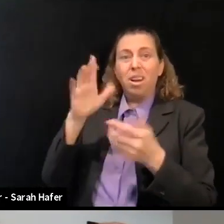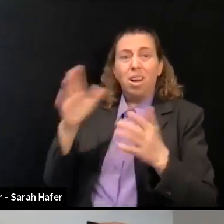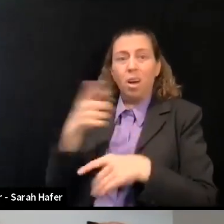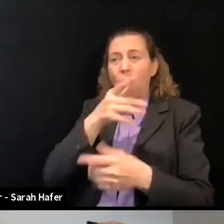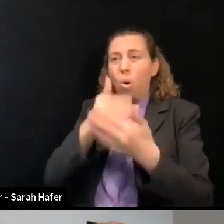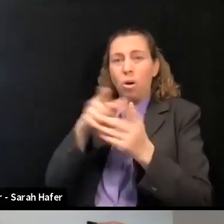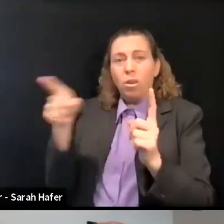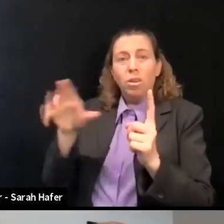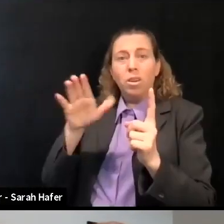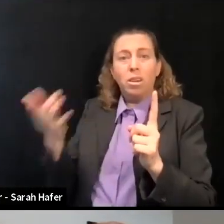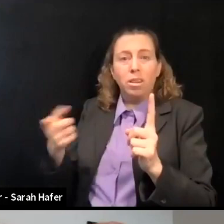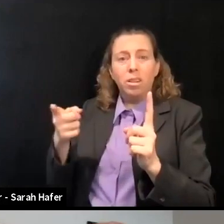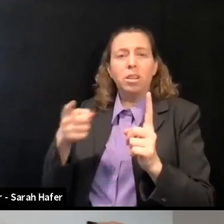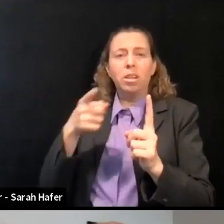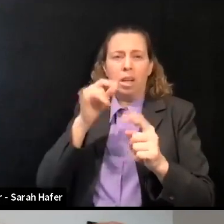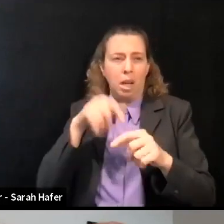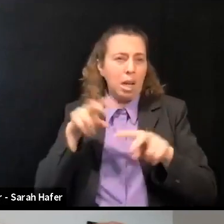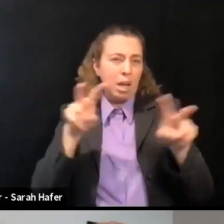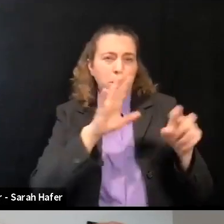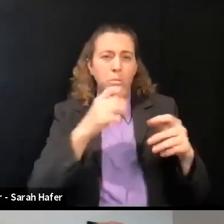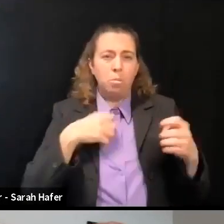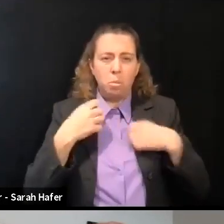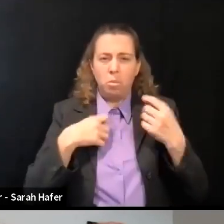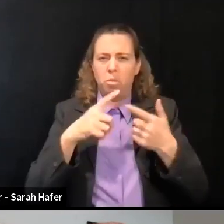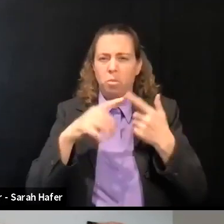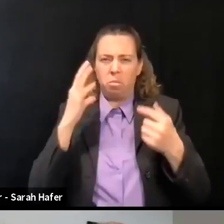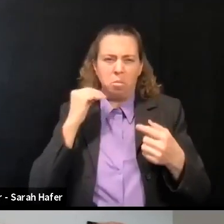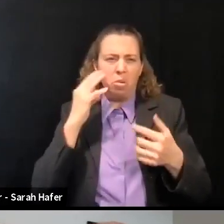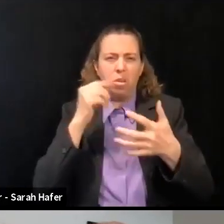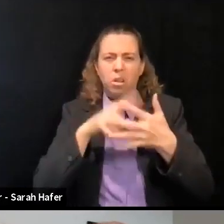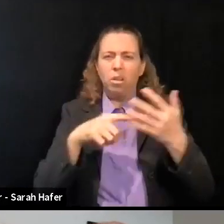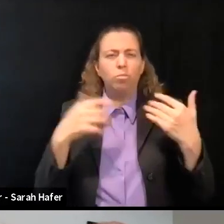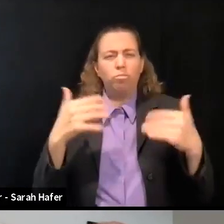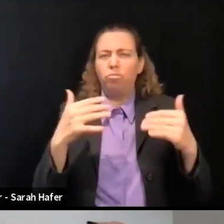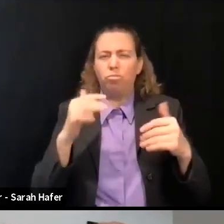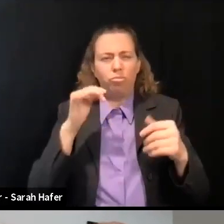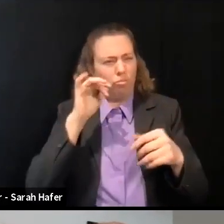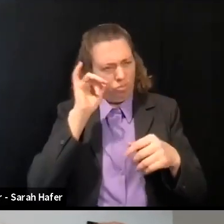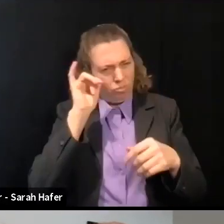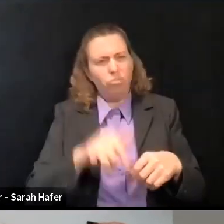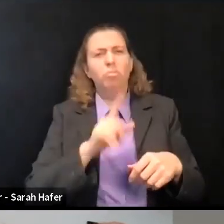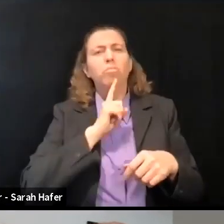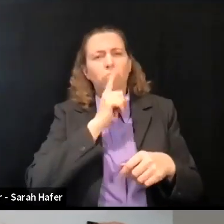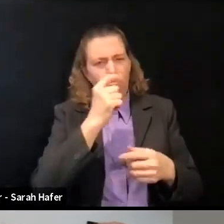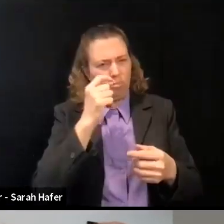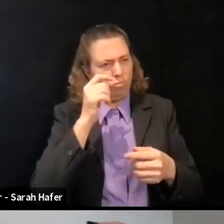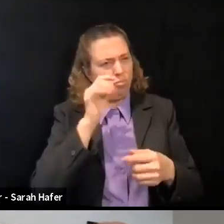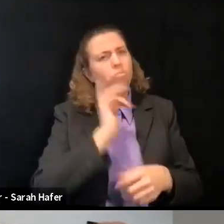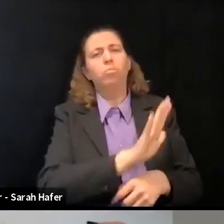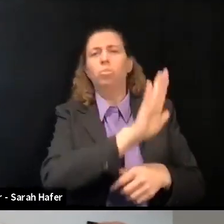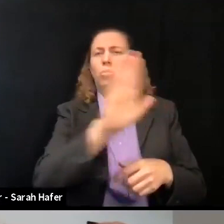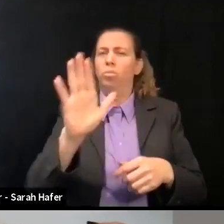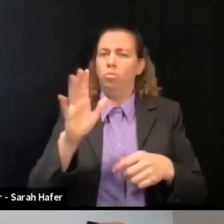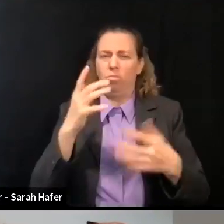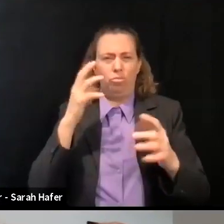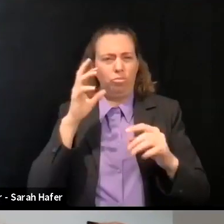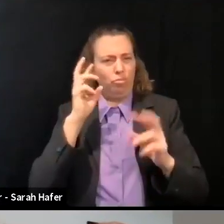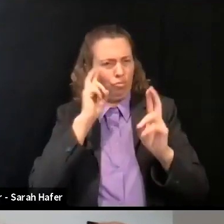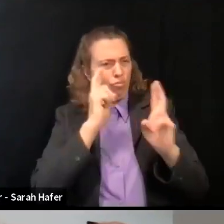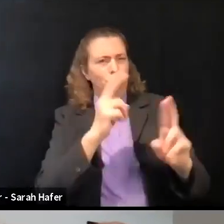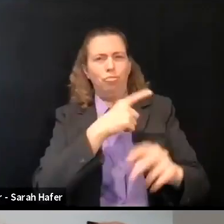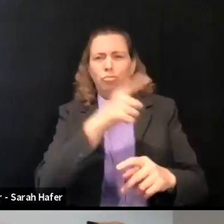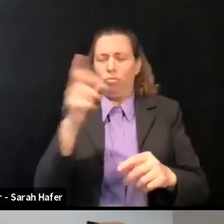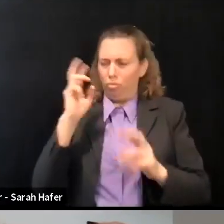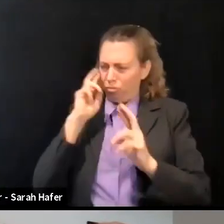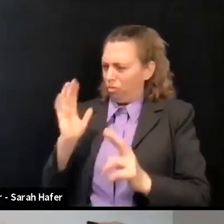feelings, and our experiences are valid. And that means it's important to honor our emotions. Sometimes it's okay to